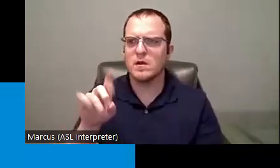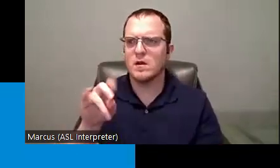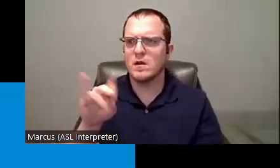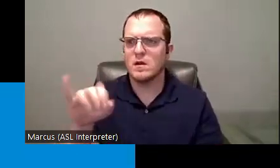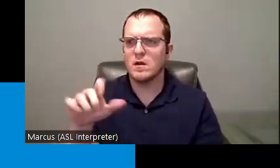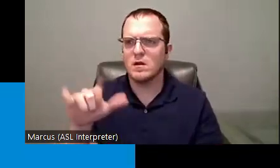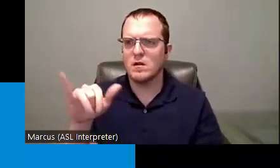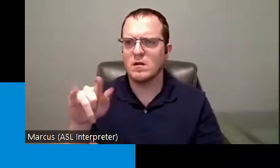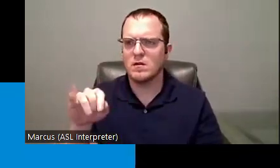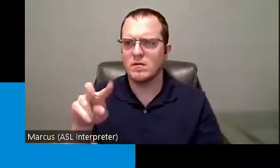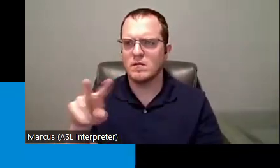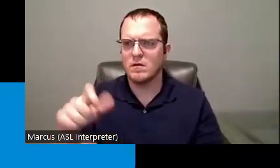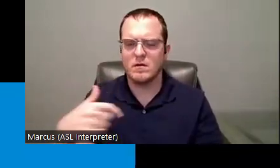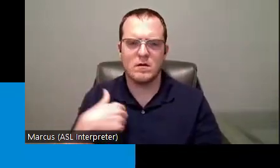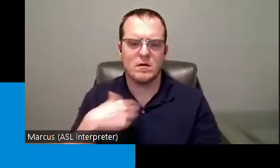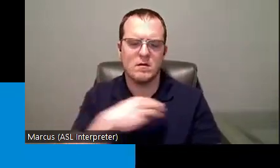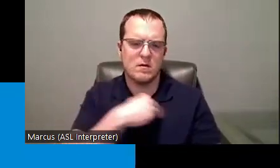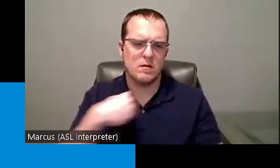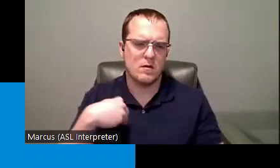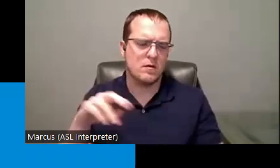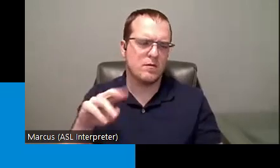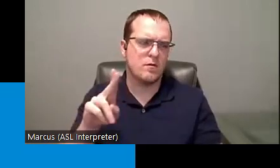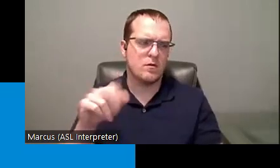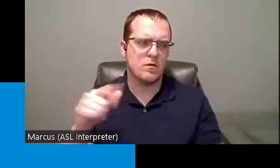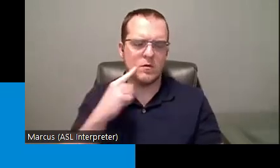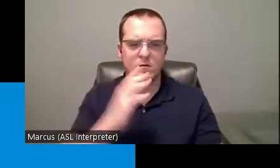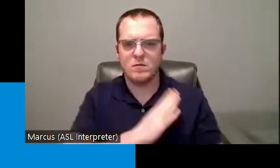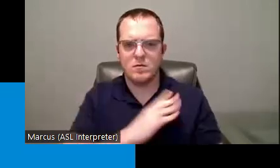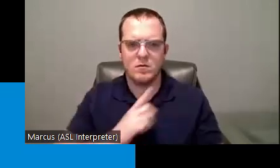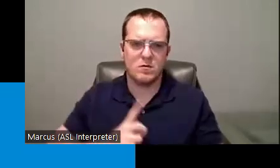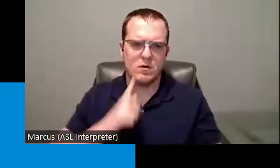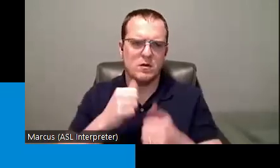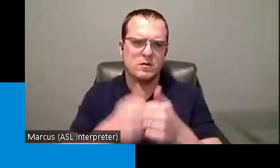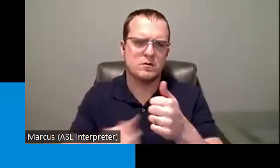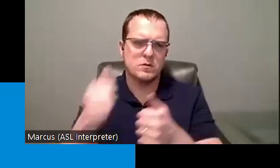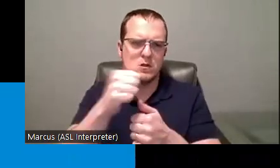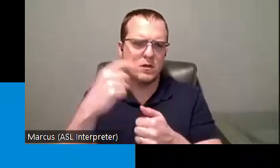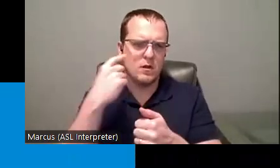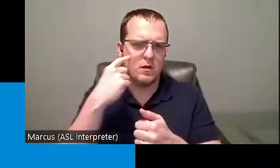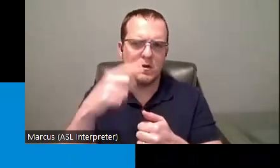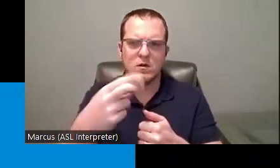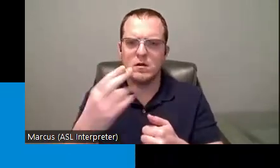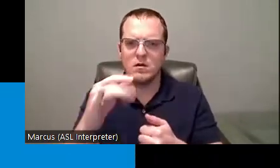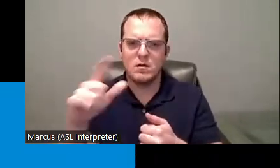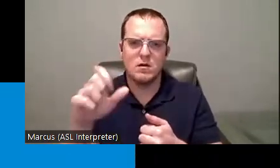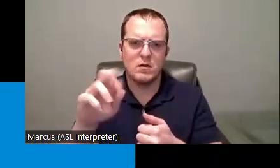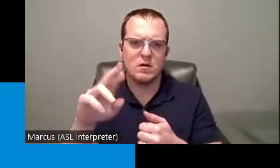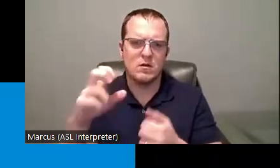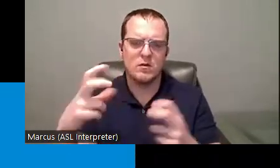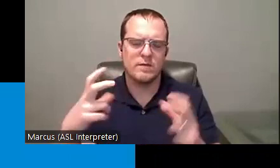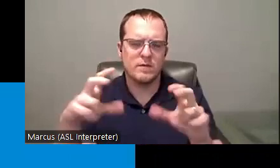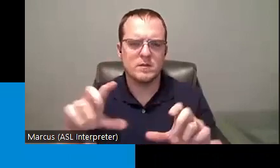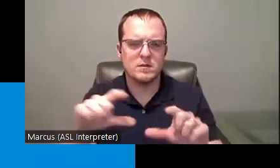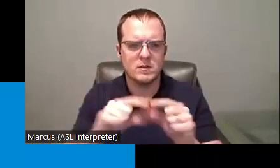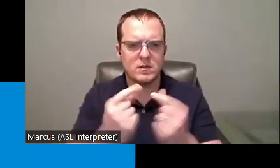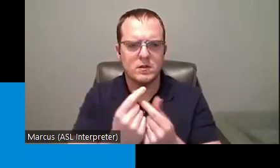as a member of the URA Board, and he is chair of the Hill Reinvestment Group,